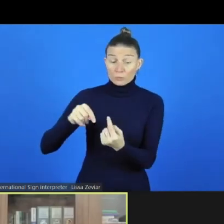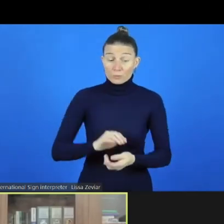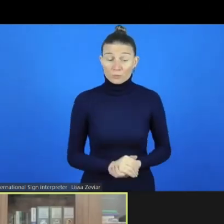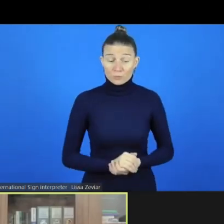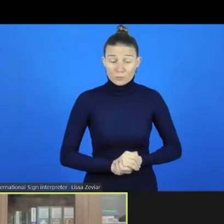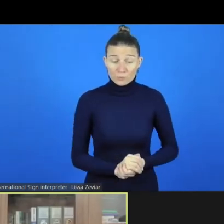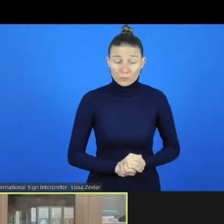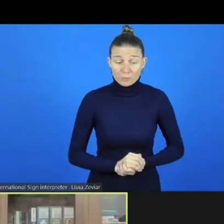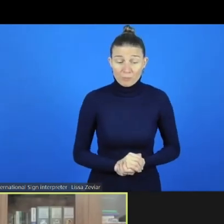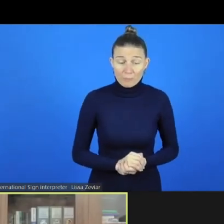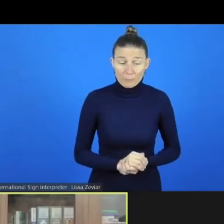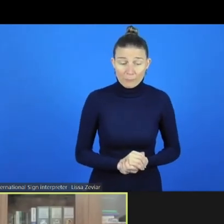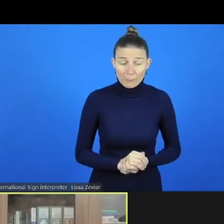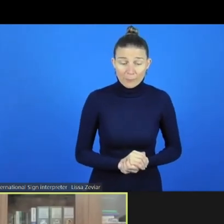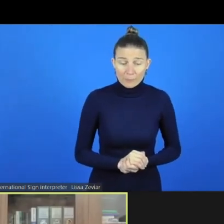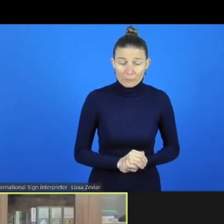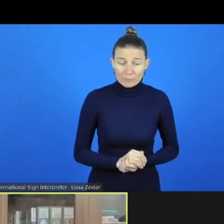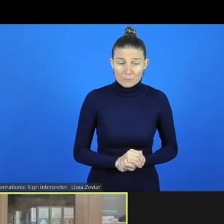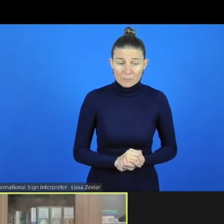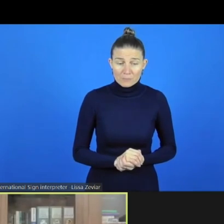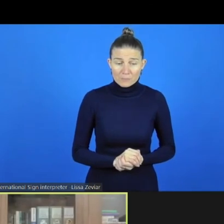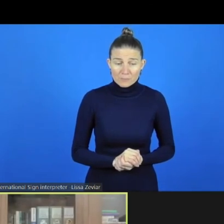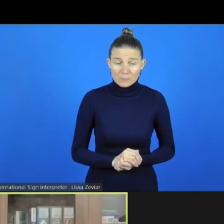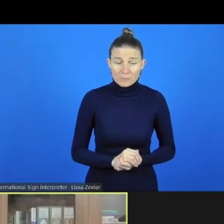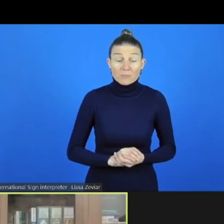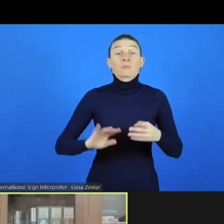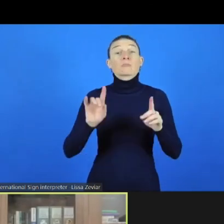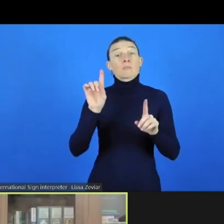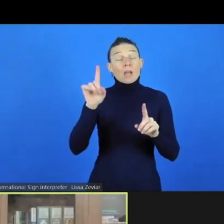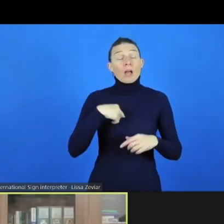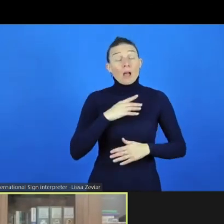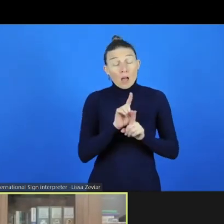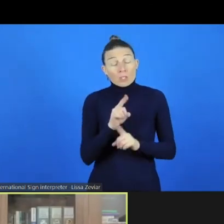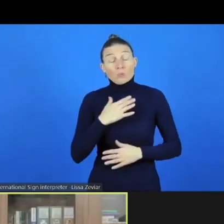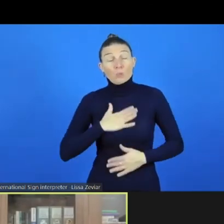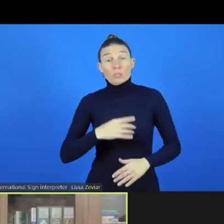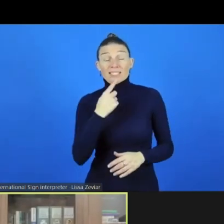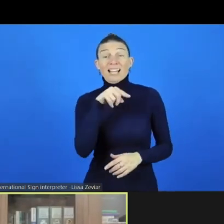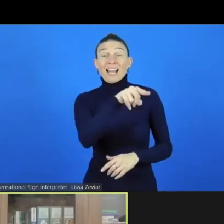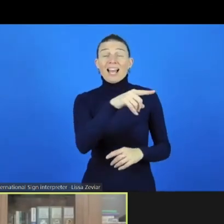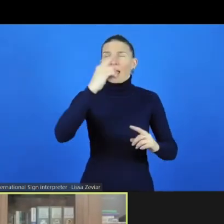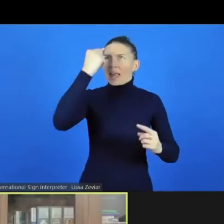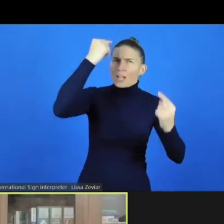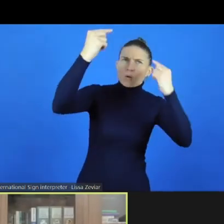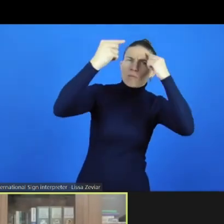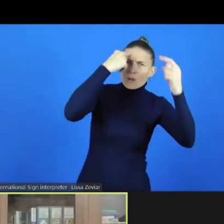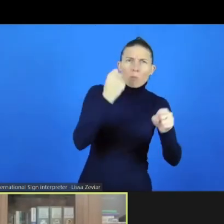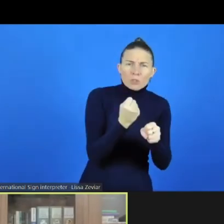move on, I just wanted to talk about the innovative, you know, accessible products that we are creating, which will help our employees